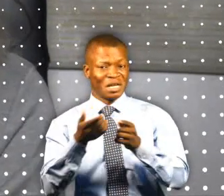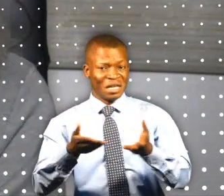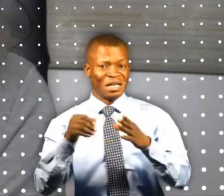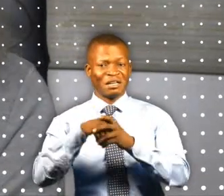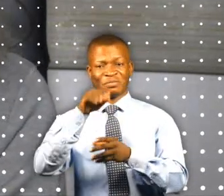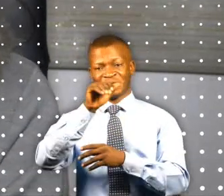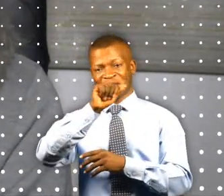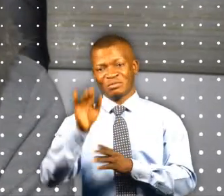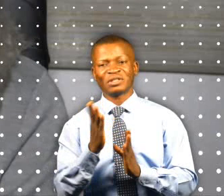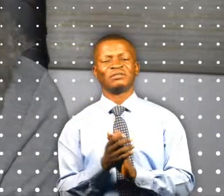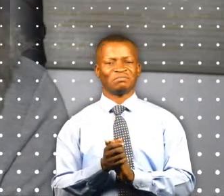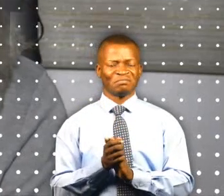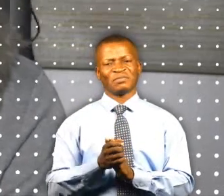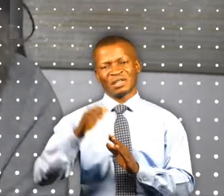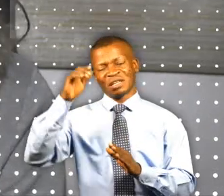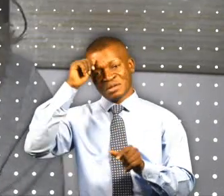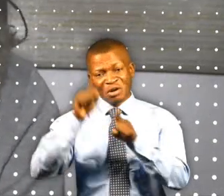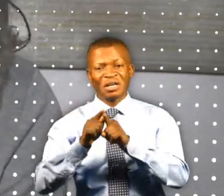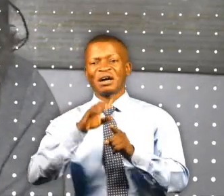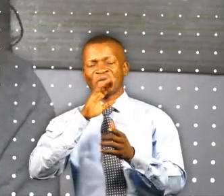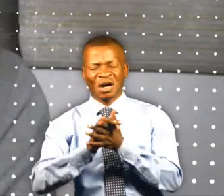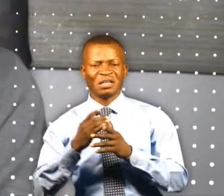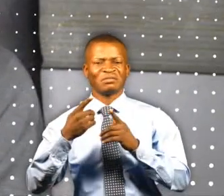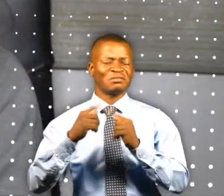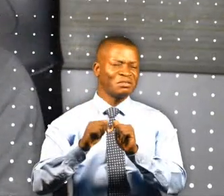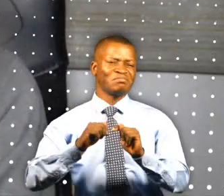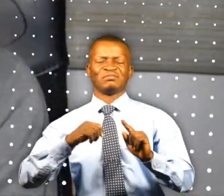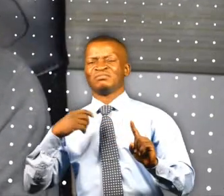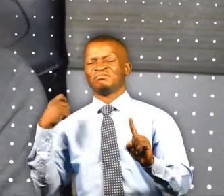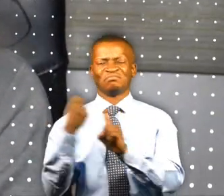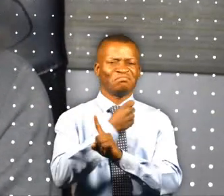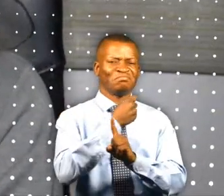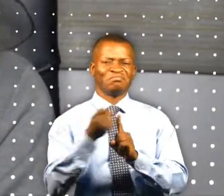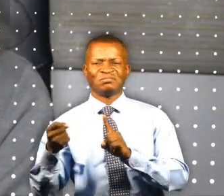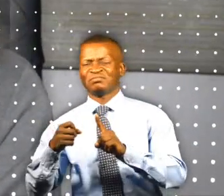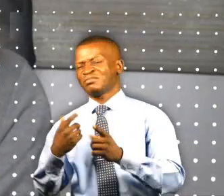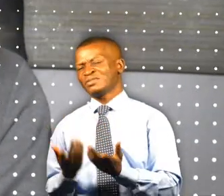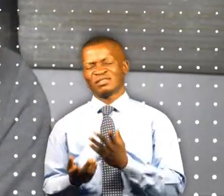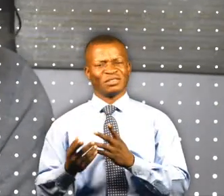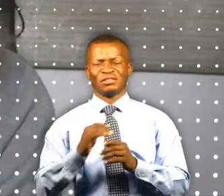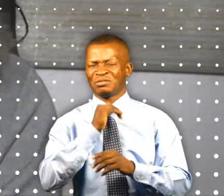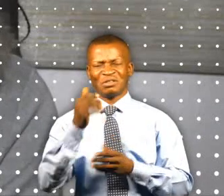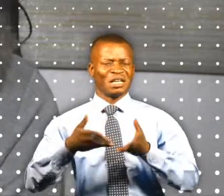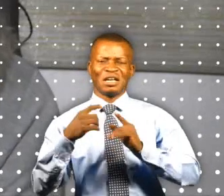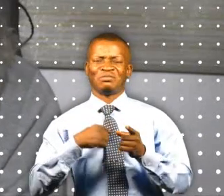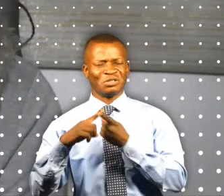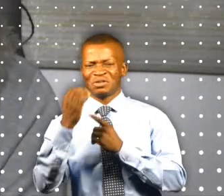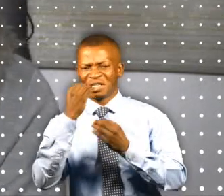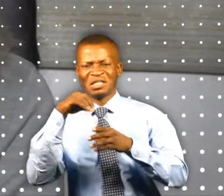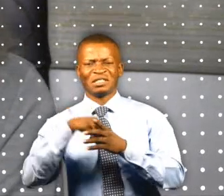in this Abuja, the brother wife start maltreating me. She don't allow me to eat in the dining